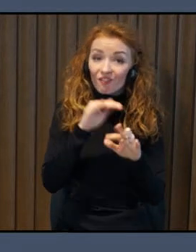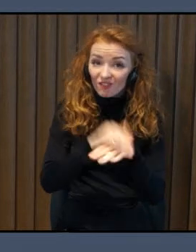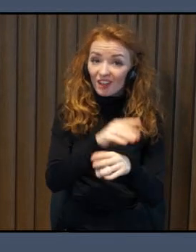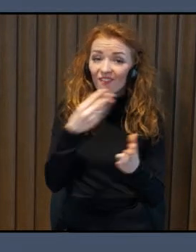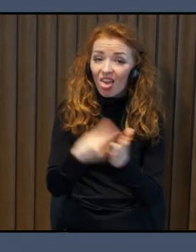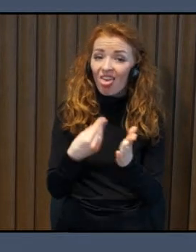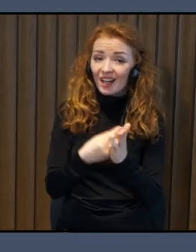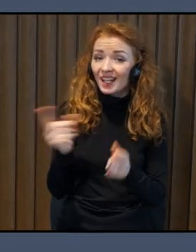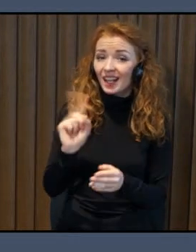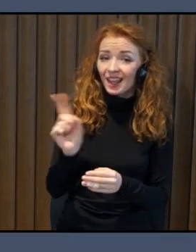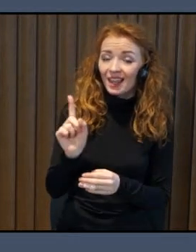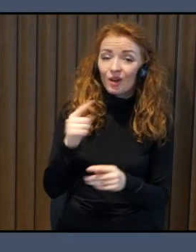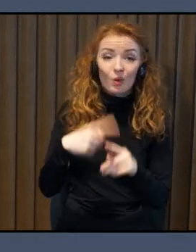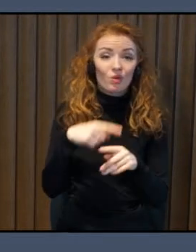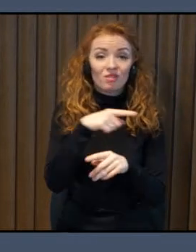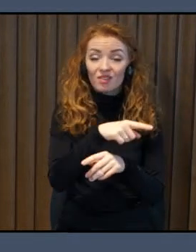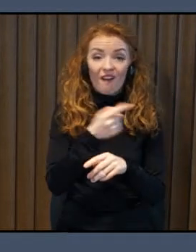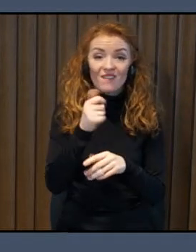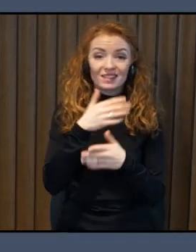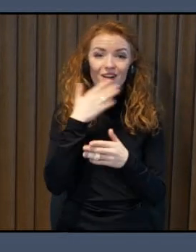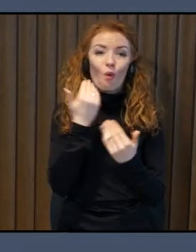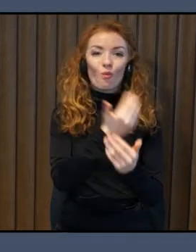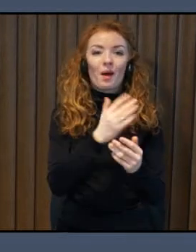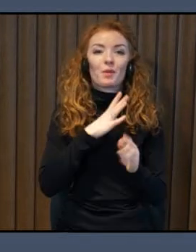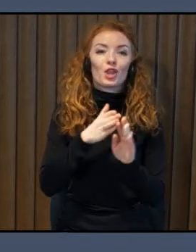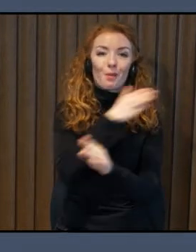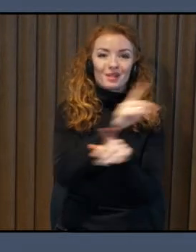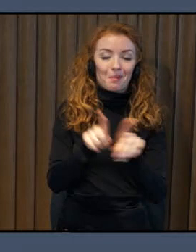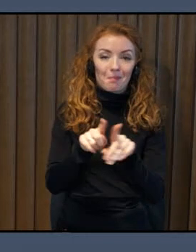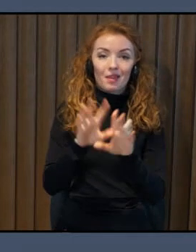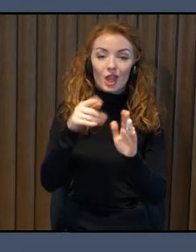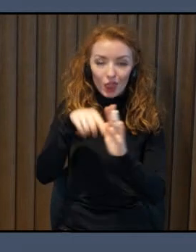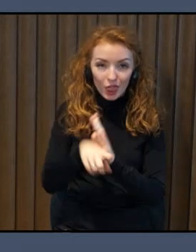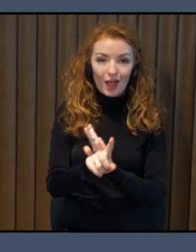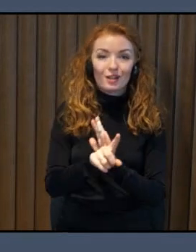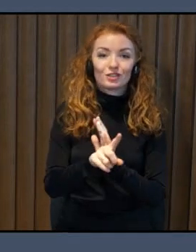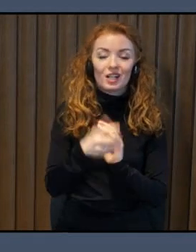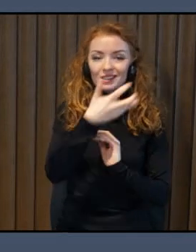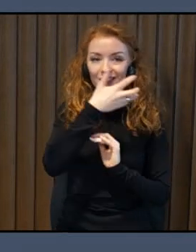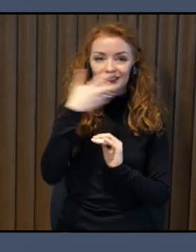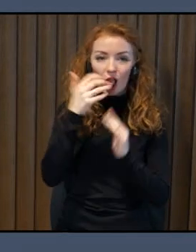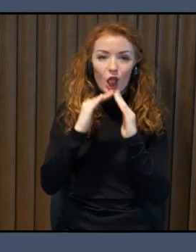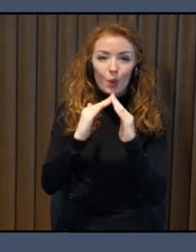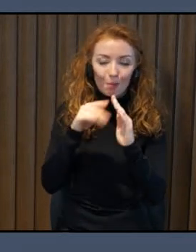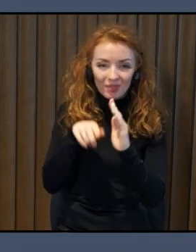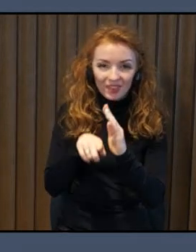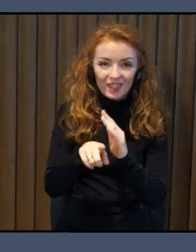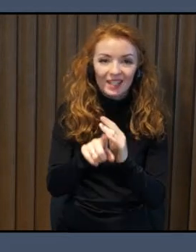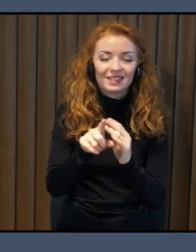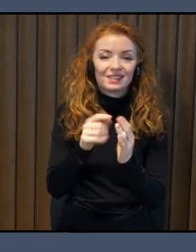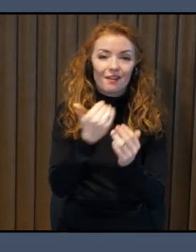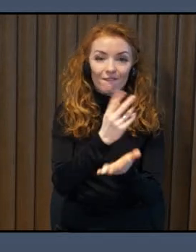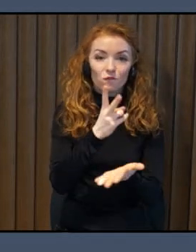house and also how valuable it is in it is fragility, that it doesn't function as it used to